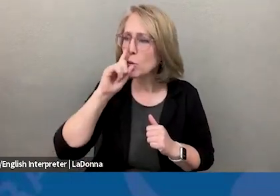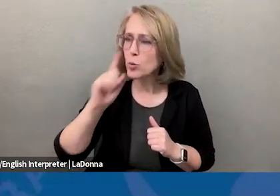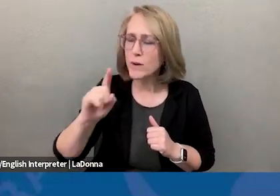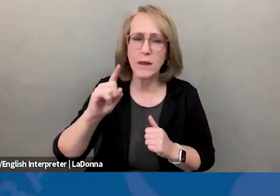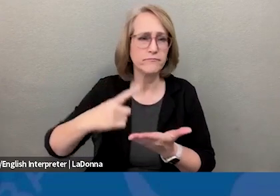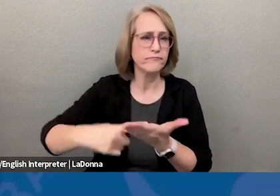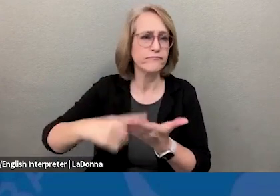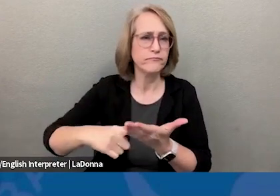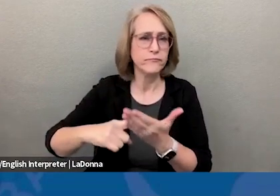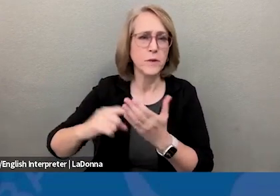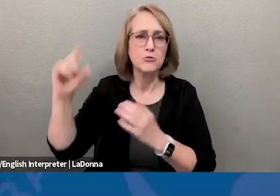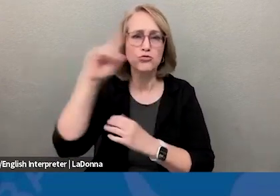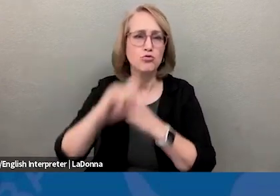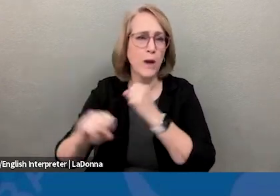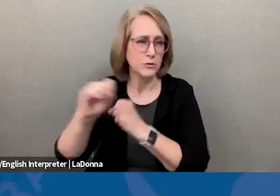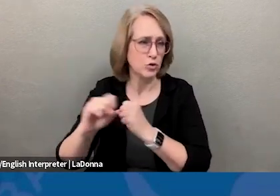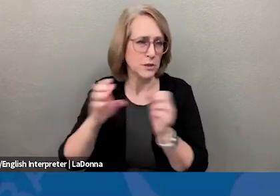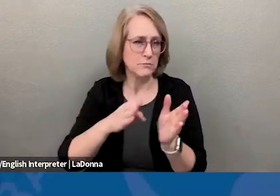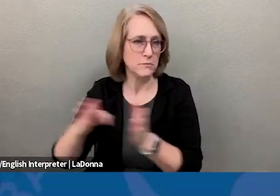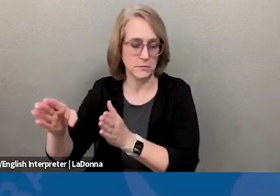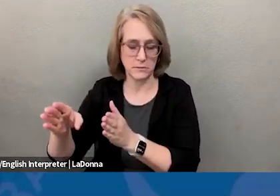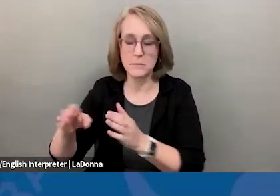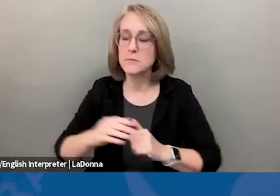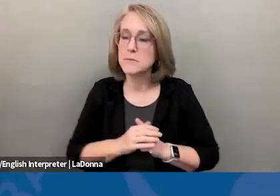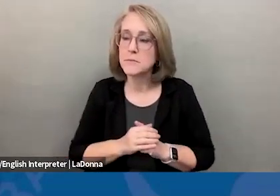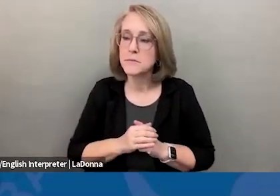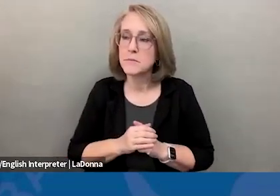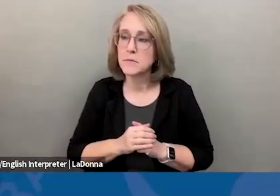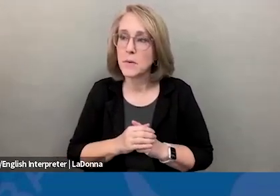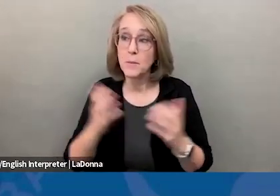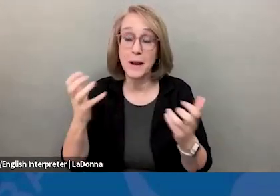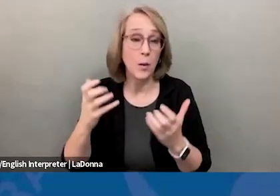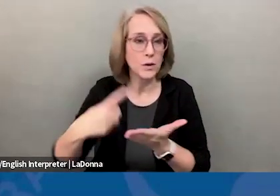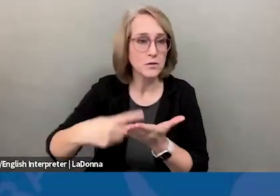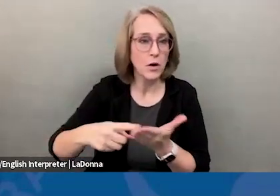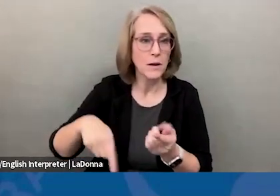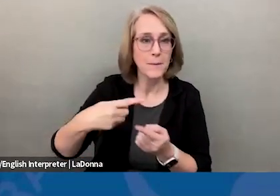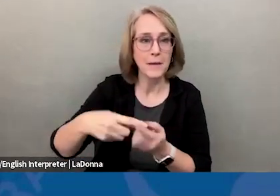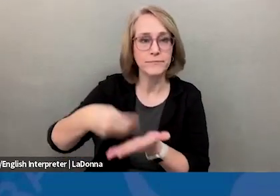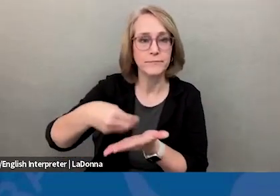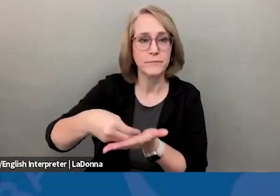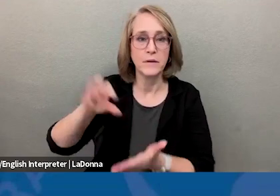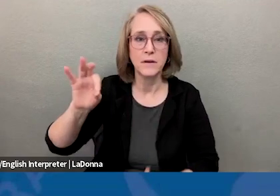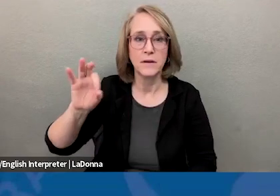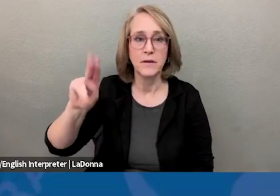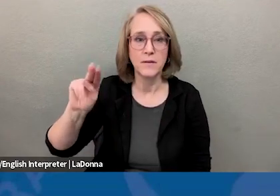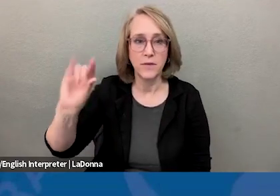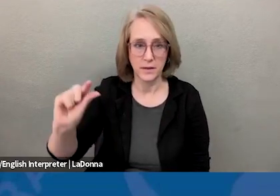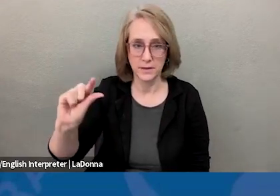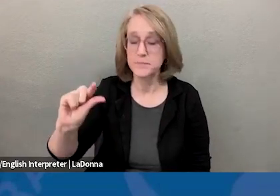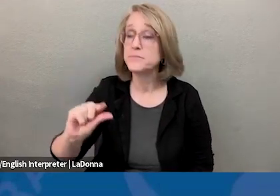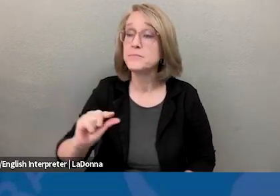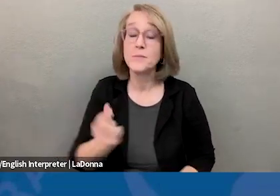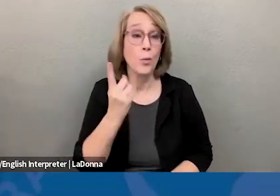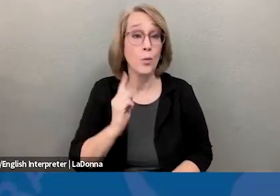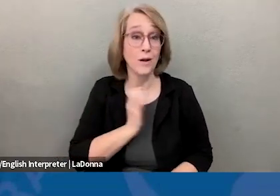different direction. As I also have to give a plug for funding because Wisconsin, our state, we were one